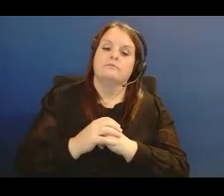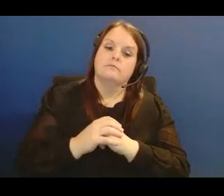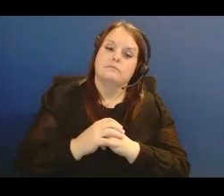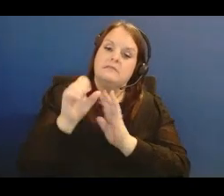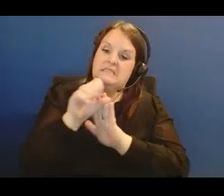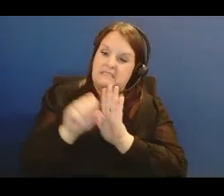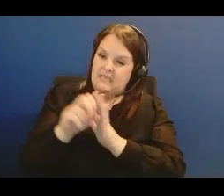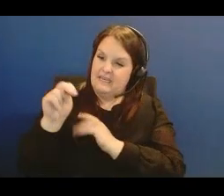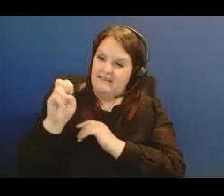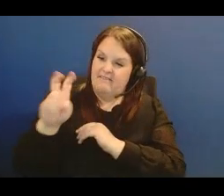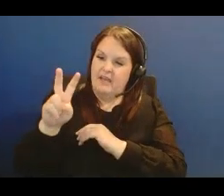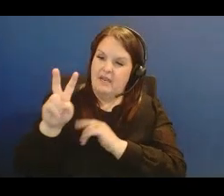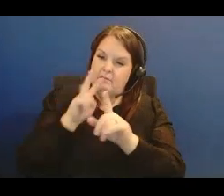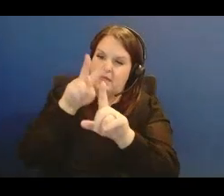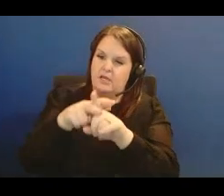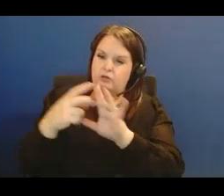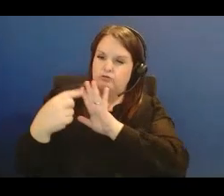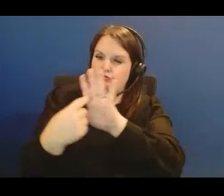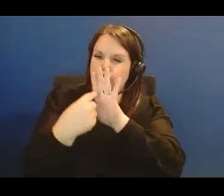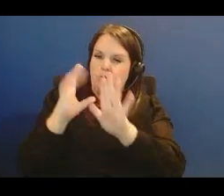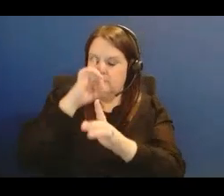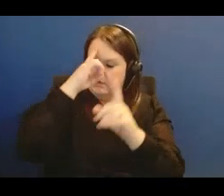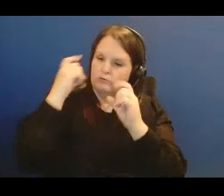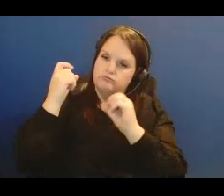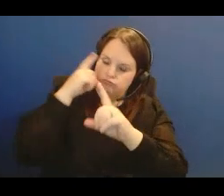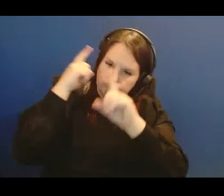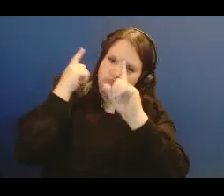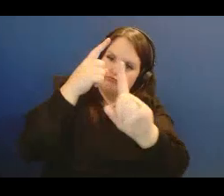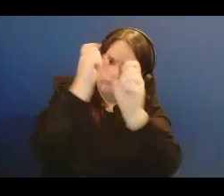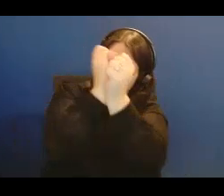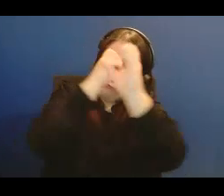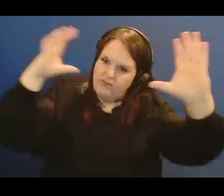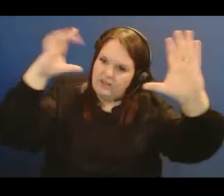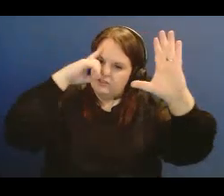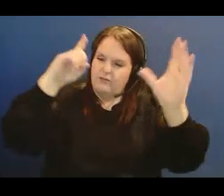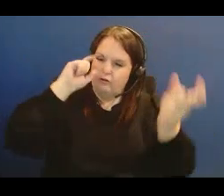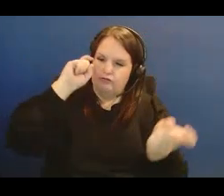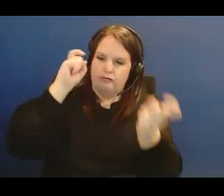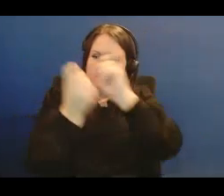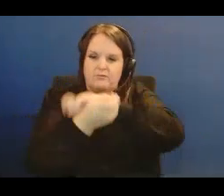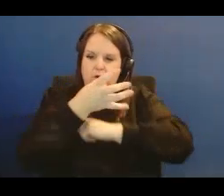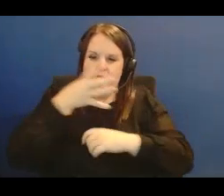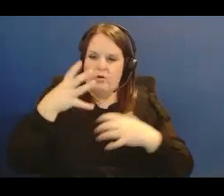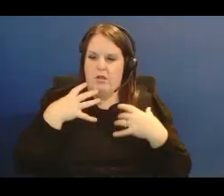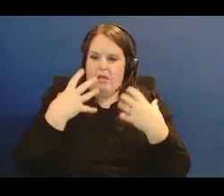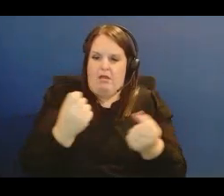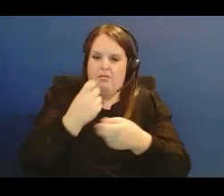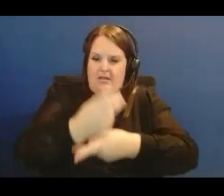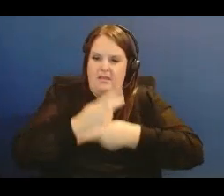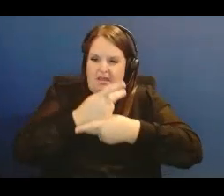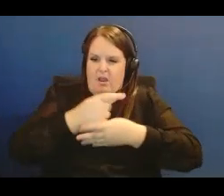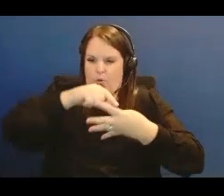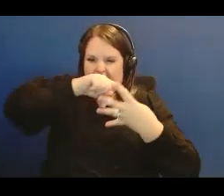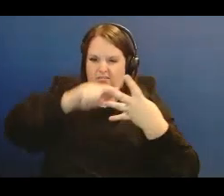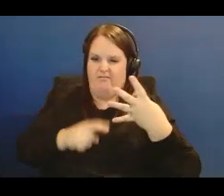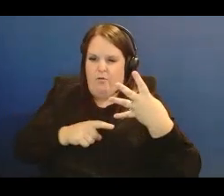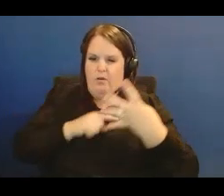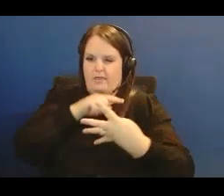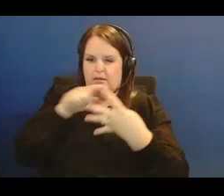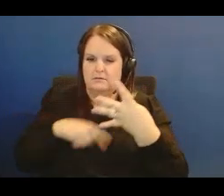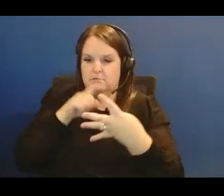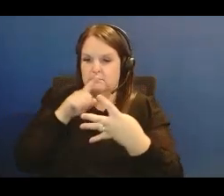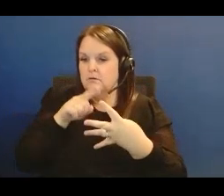application outlines a bold and strategic vision for transforming rural health care across the state with 4 different key initiatives. The